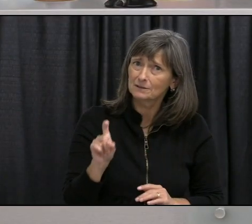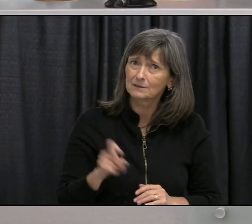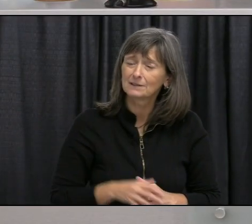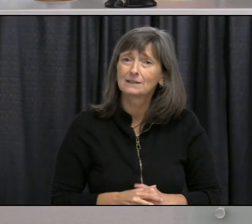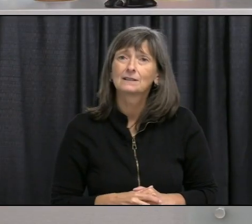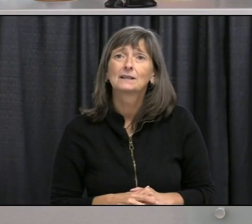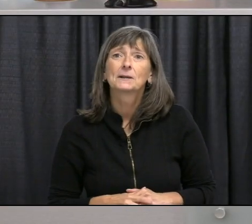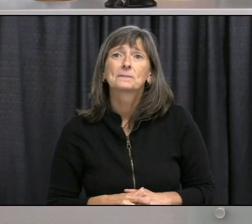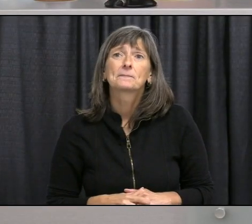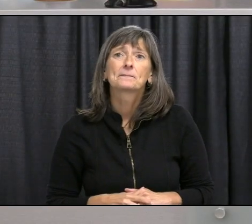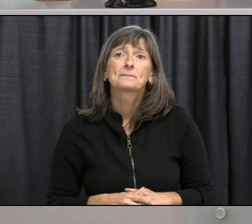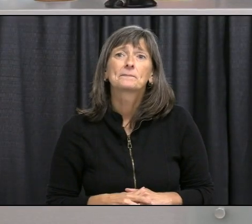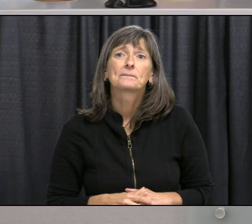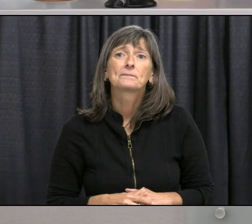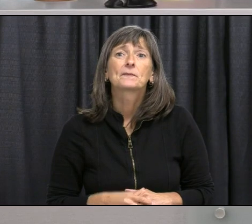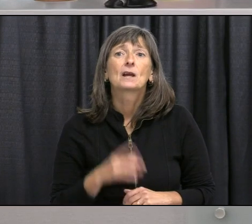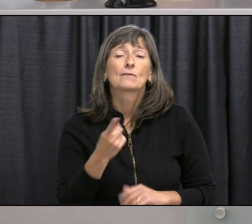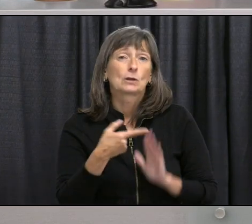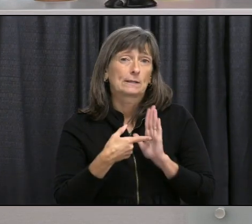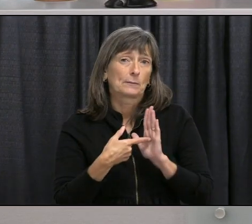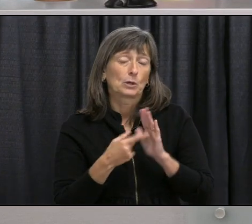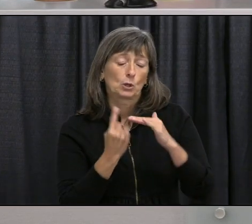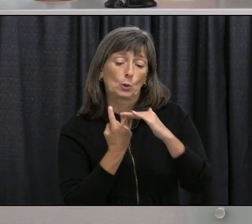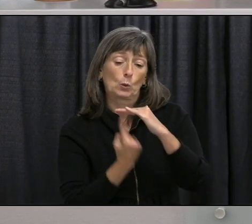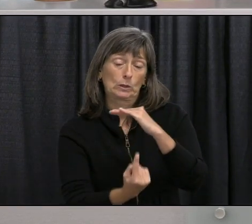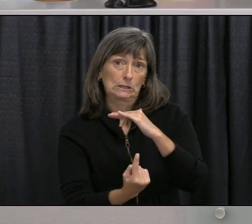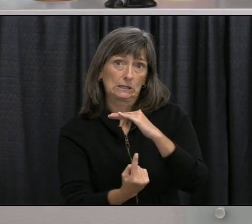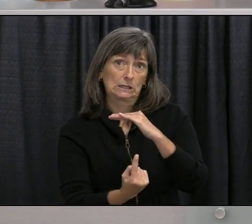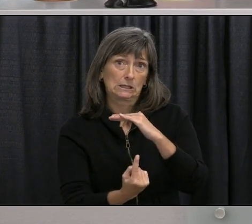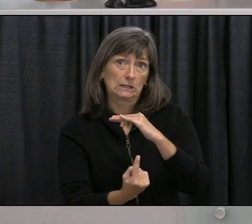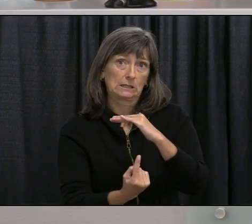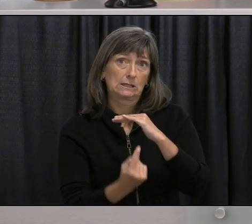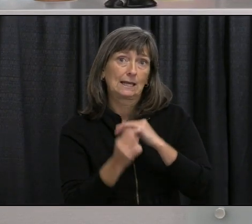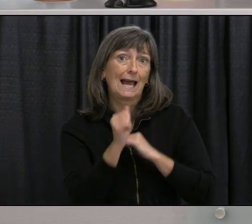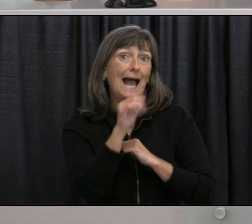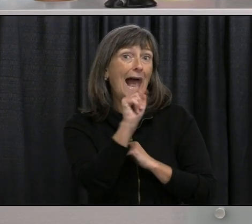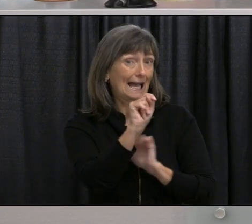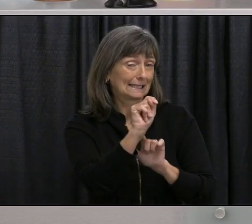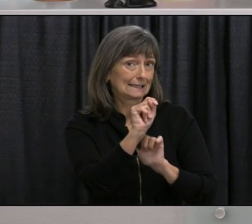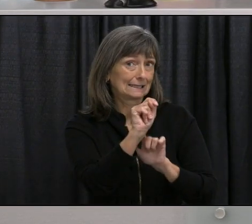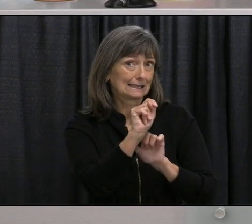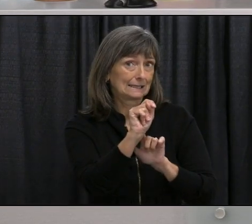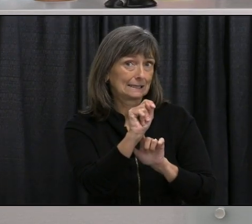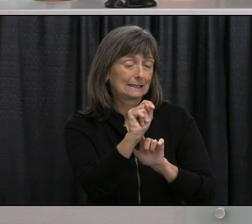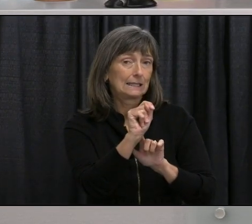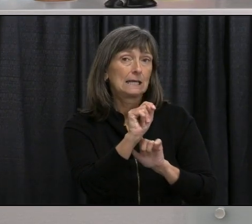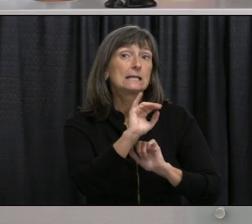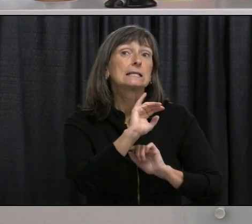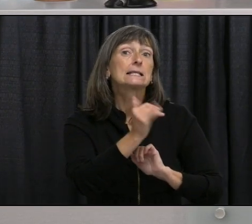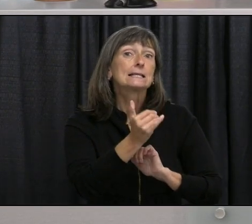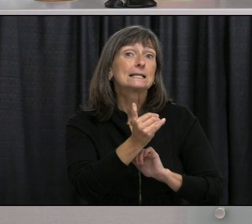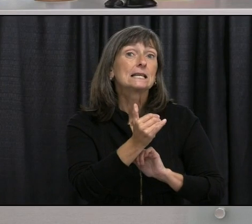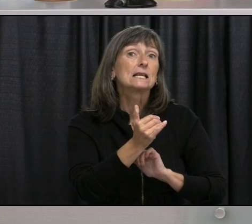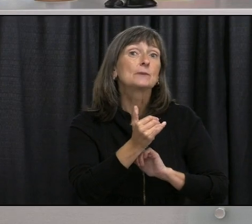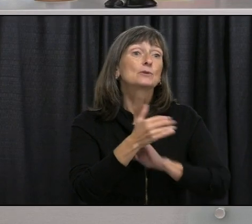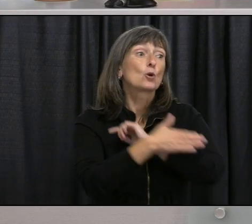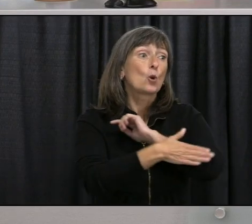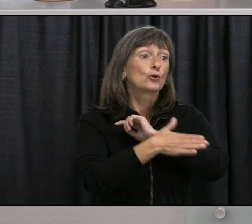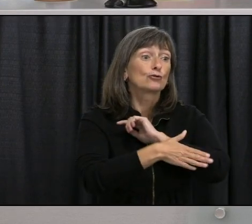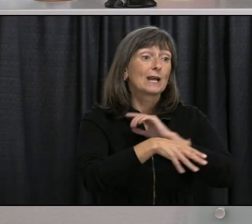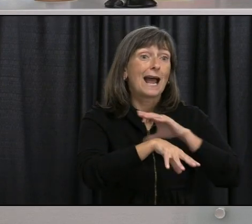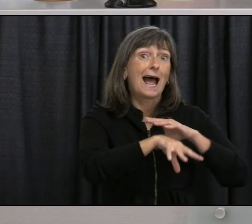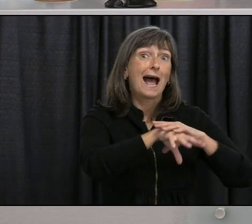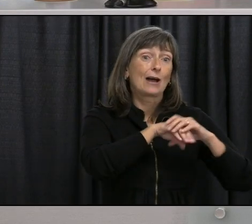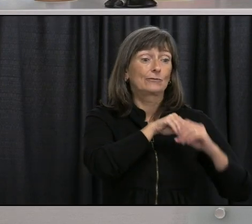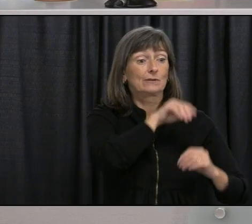Okay, well, the Quarantine Act exemption, it seems to allow essential workers from out of the country to be in public as long as they wear a mask. So